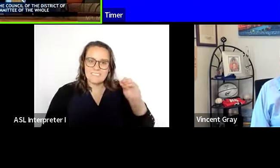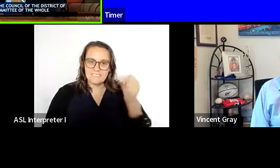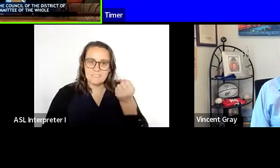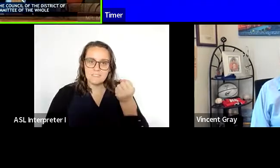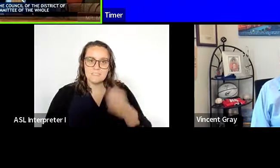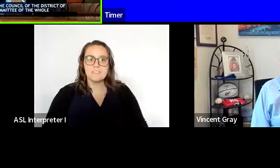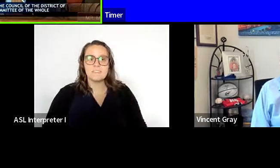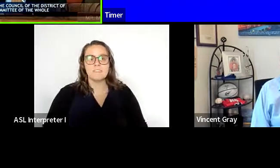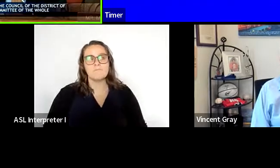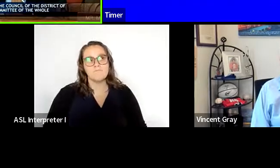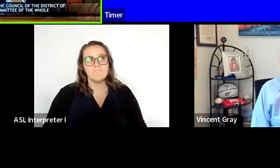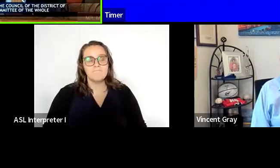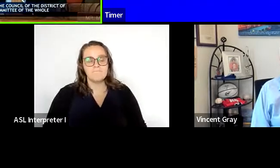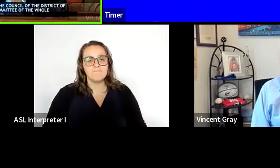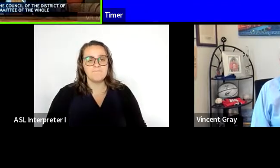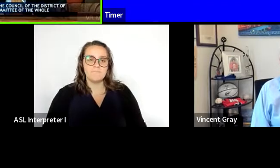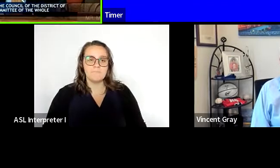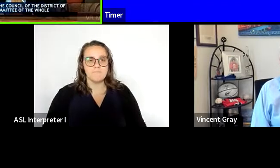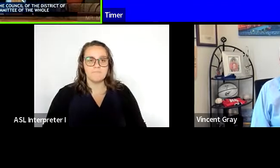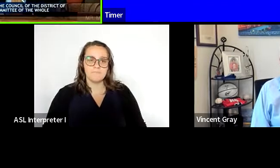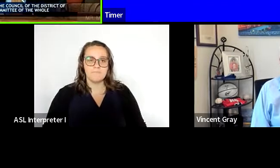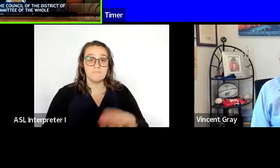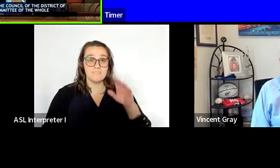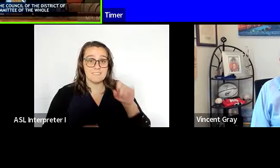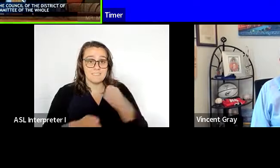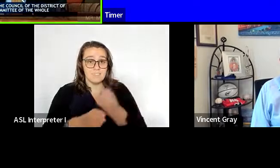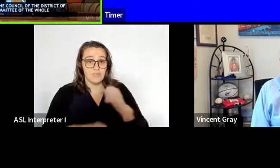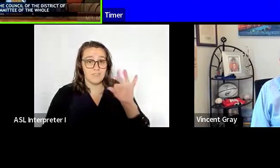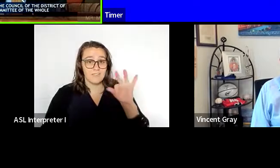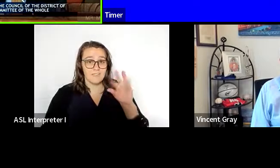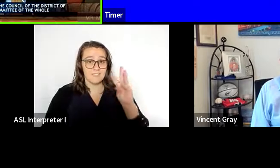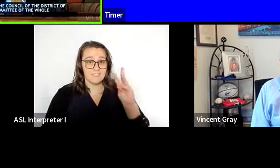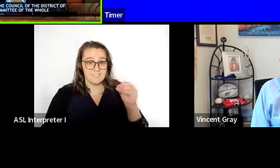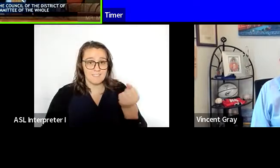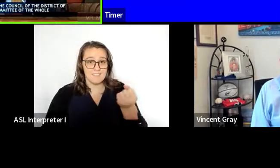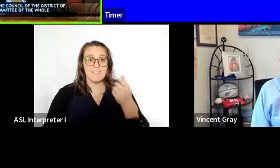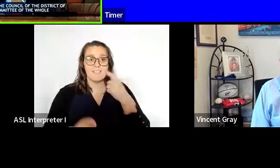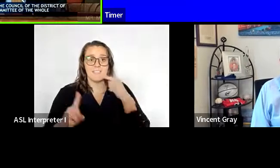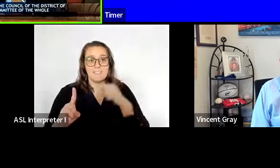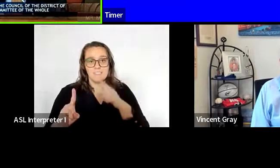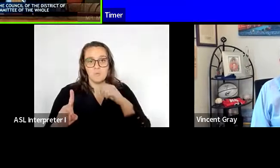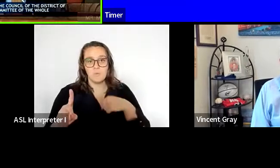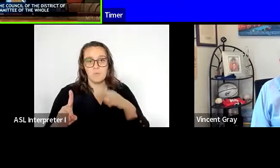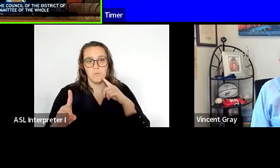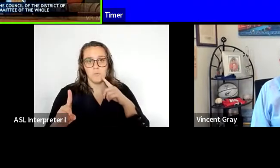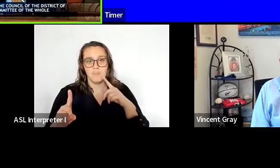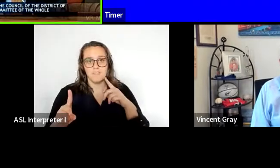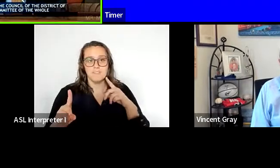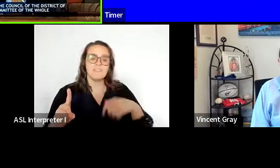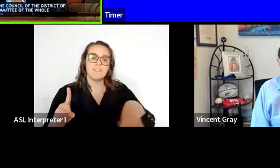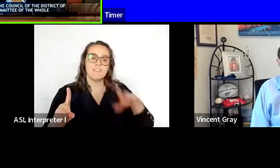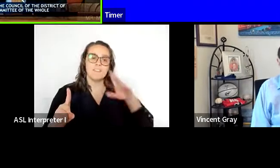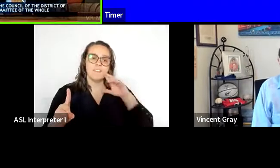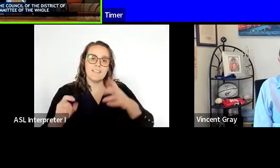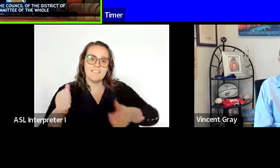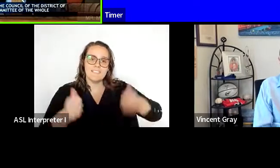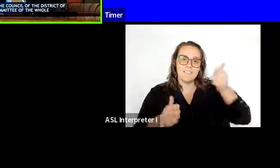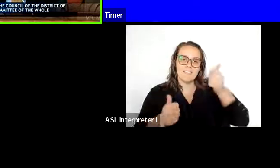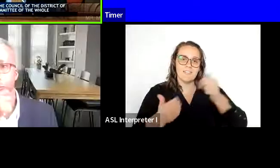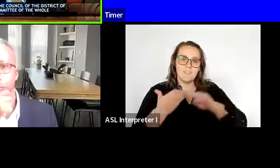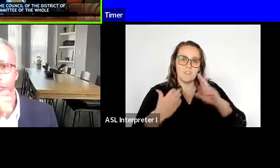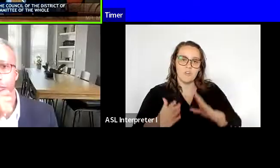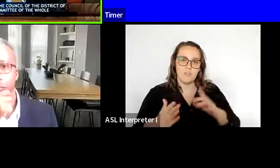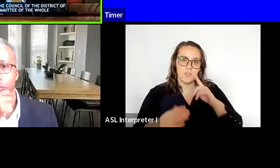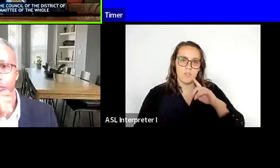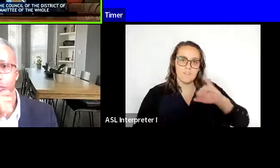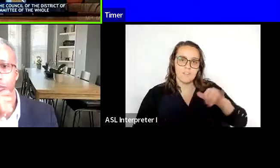And 1960, she served as Executive Secretary of the John F. Kennedy Inaugural Committee, and then worked for Senator